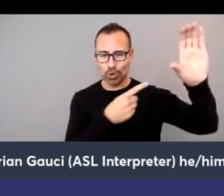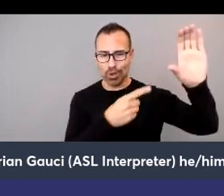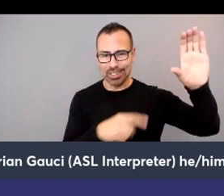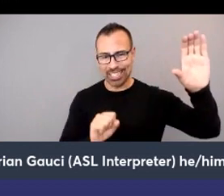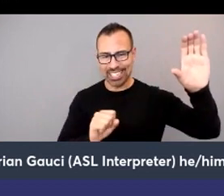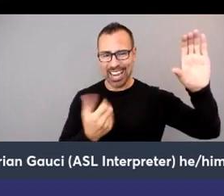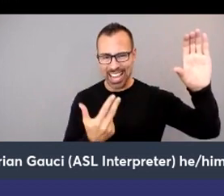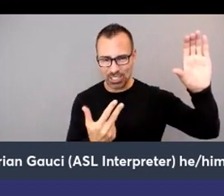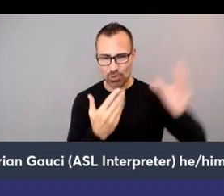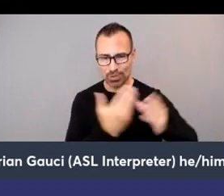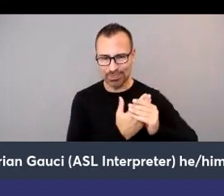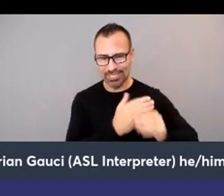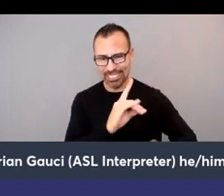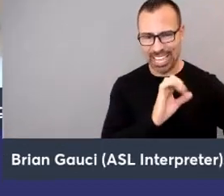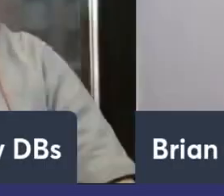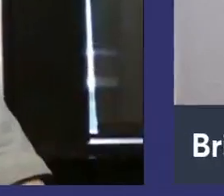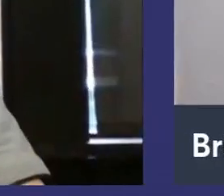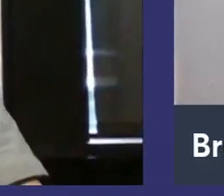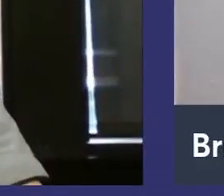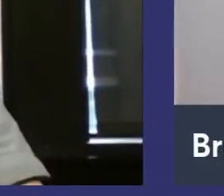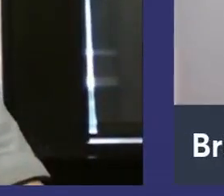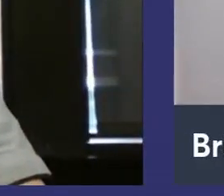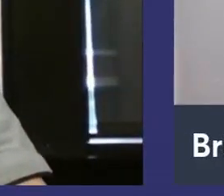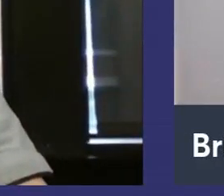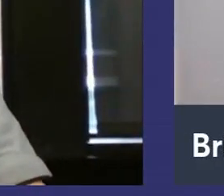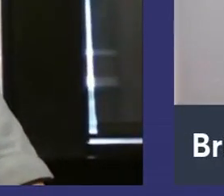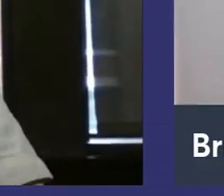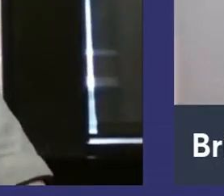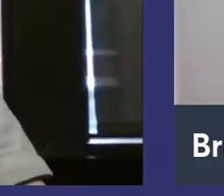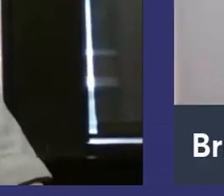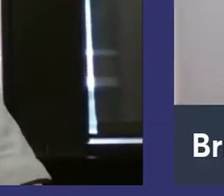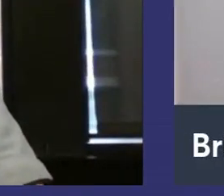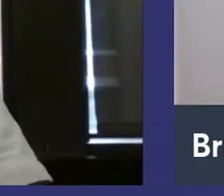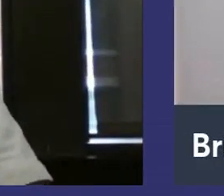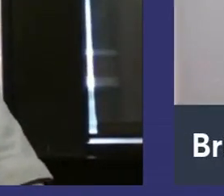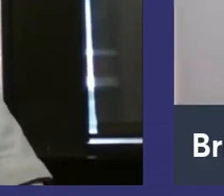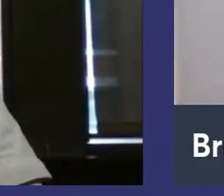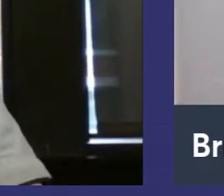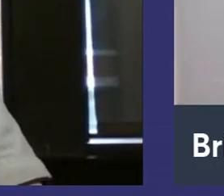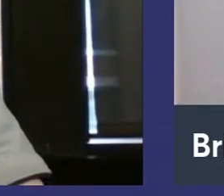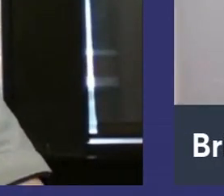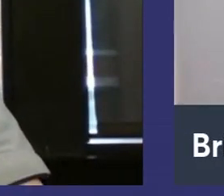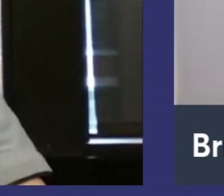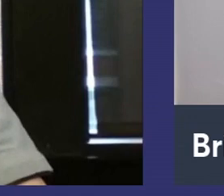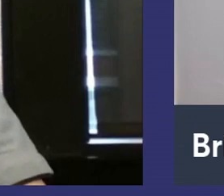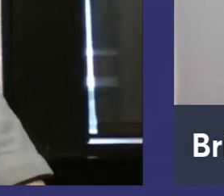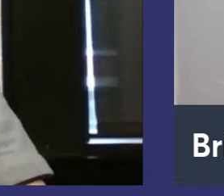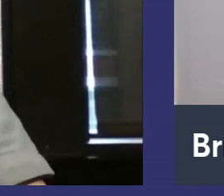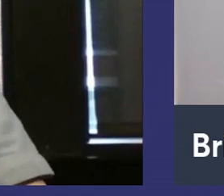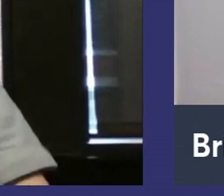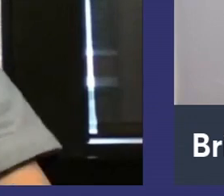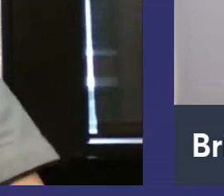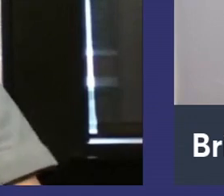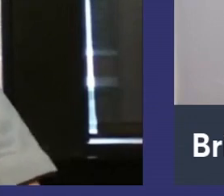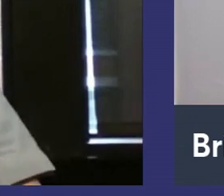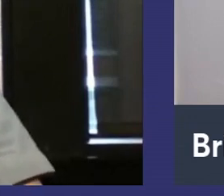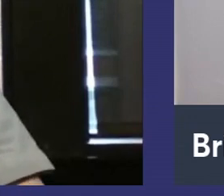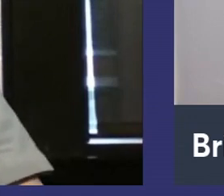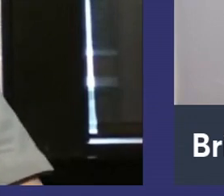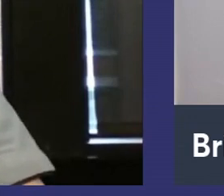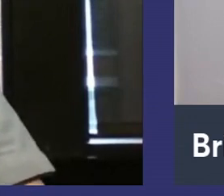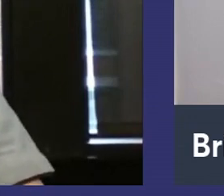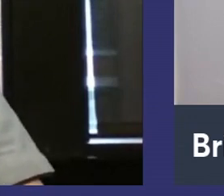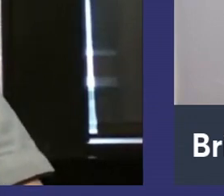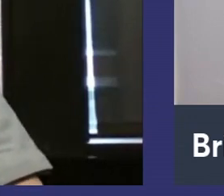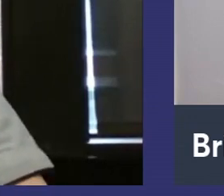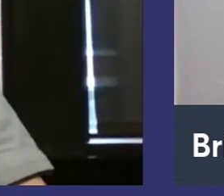at all times forever, and then this in-memory store will have it as well durable, and but you never fetch it back,